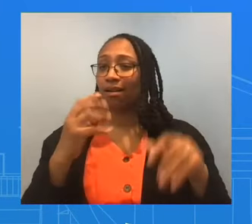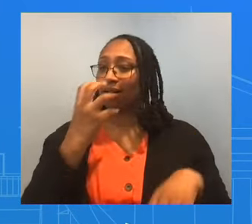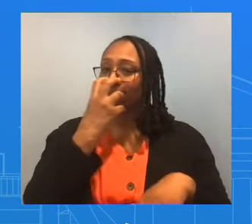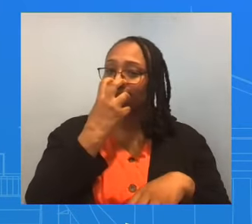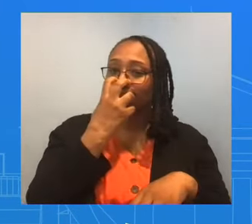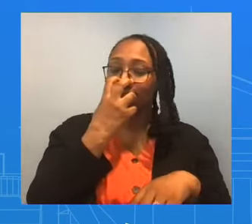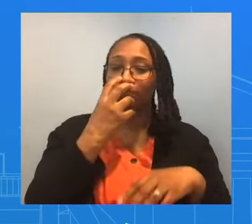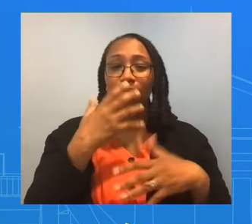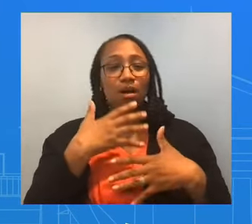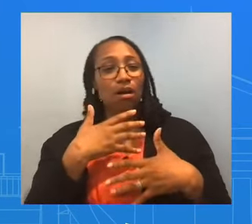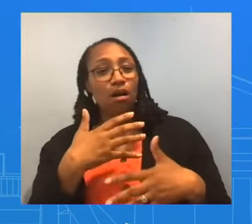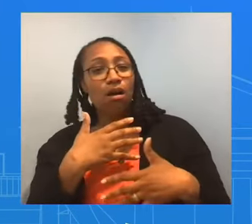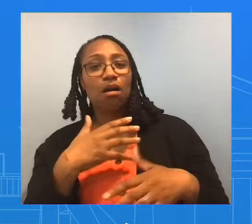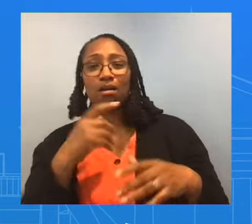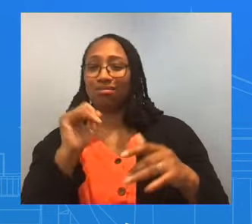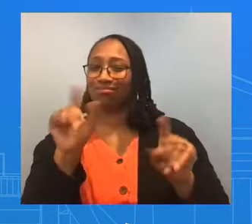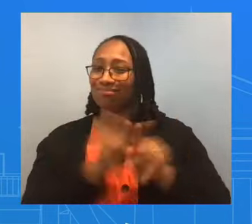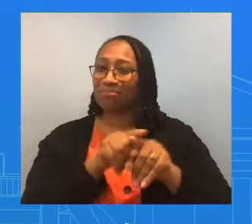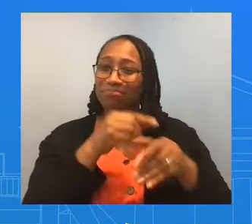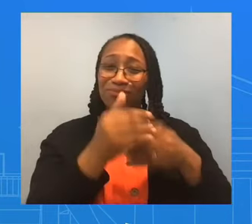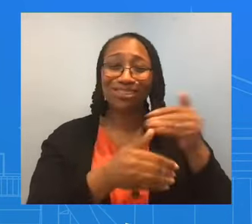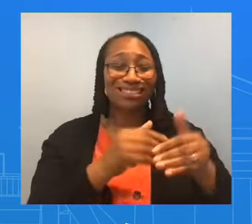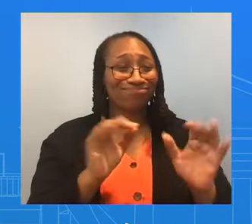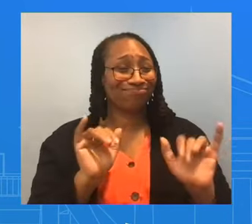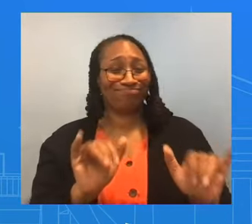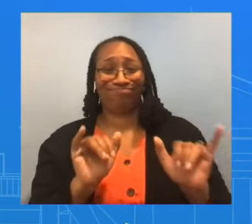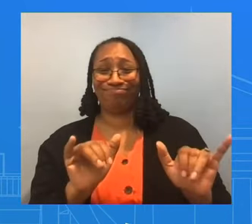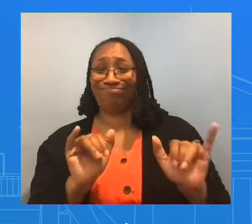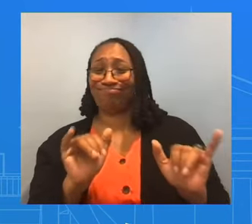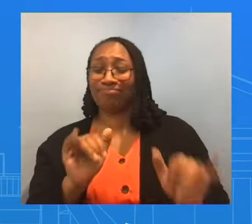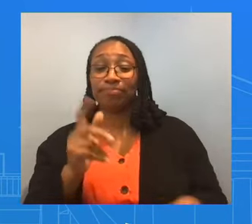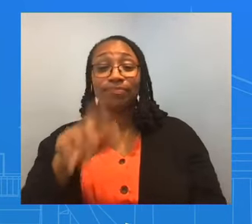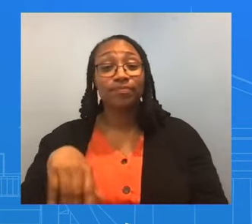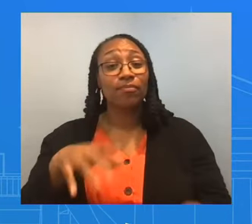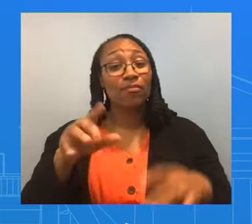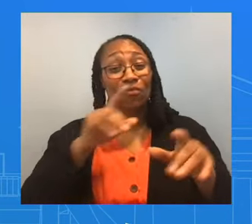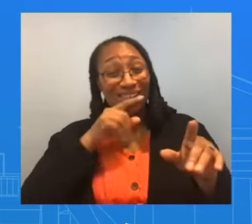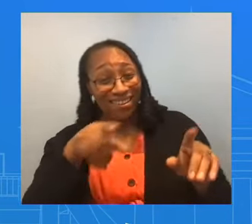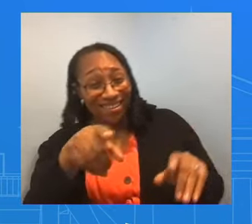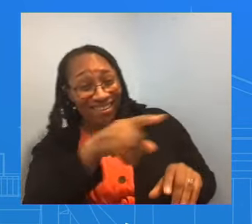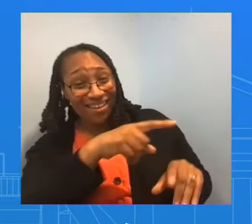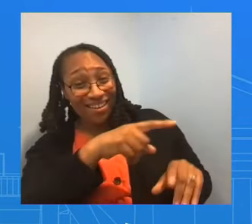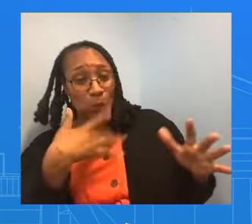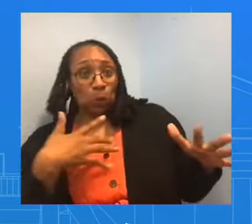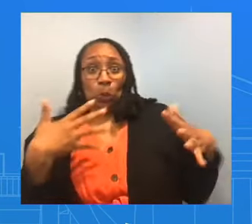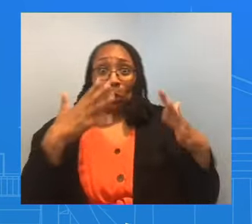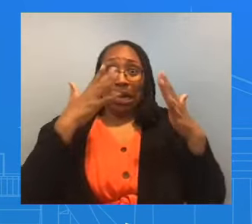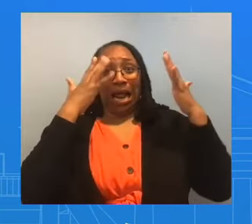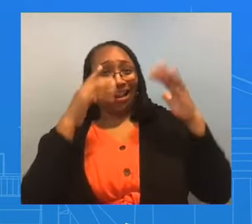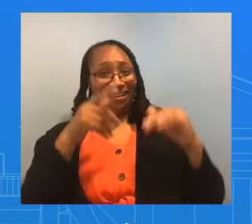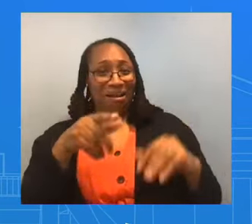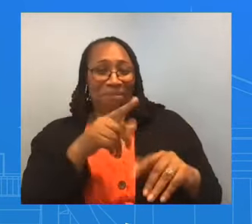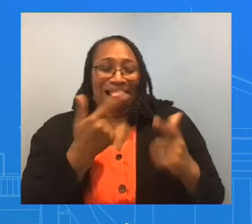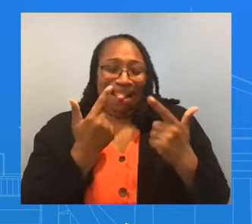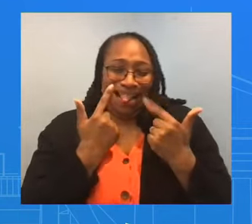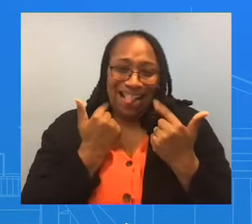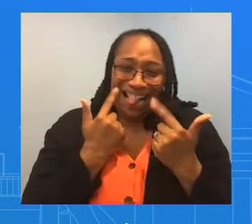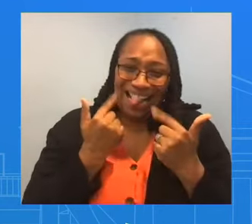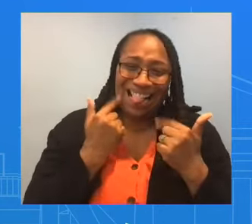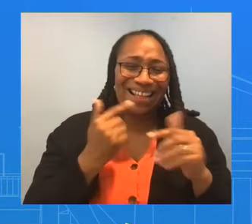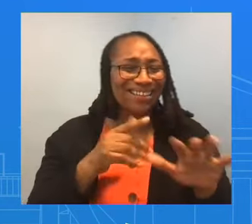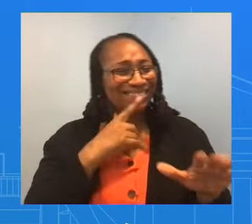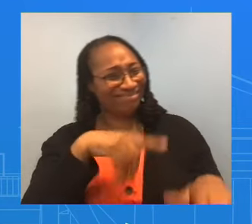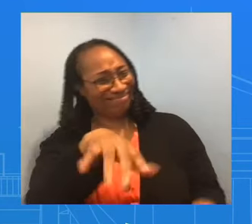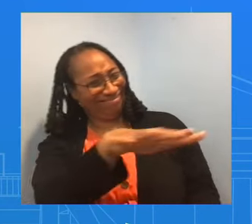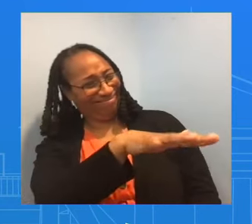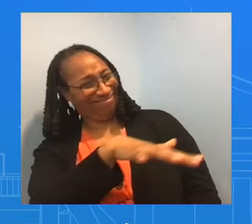So the local anesthesia. Everybody's a little giddy today. I know. What is happening? It's like Friday vibes. I know, not Monday. Not Monday afternoon